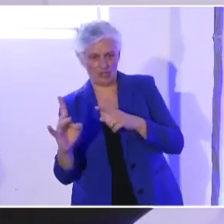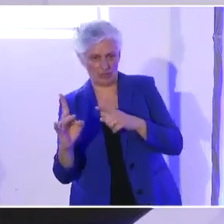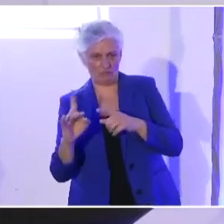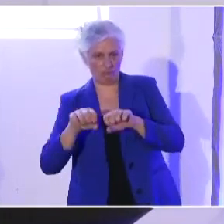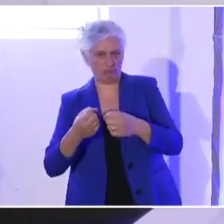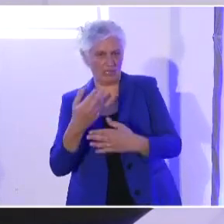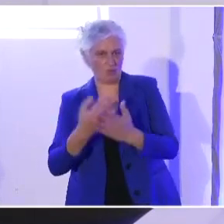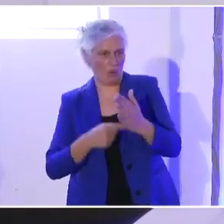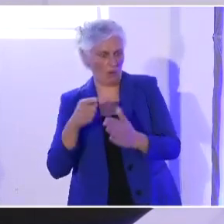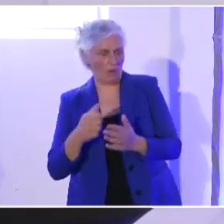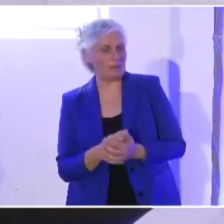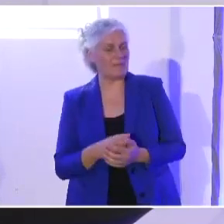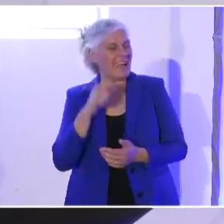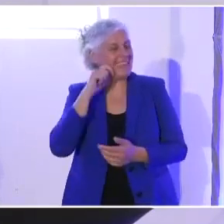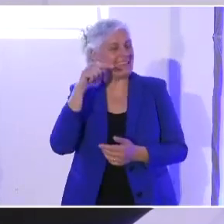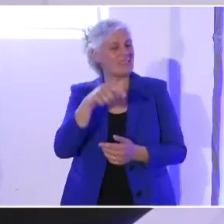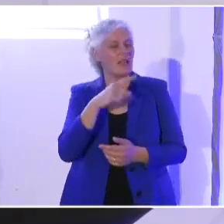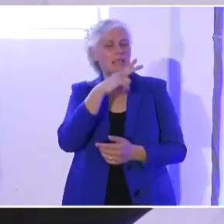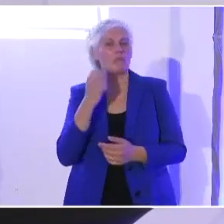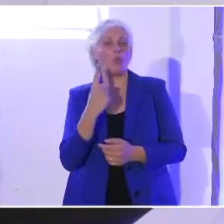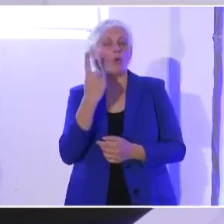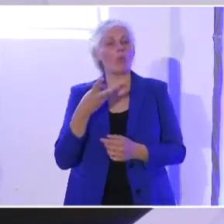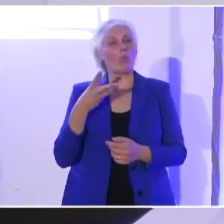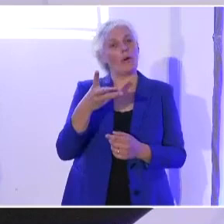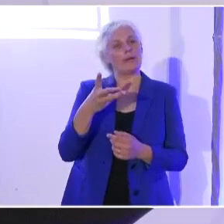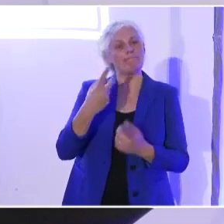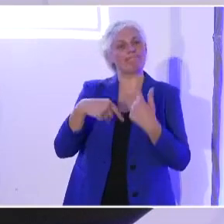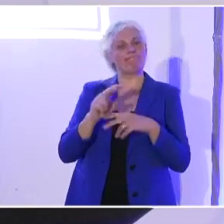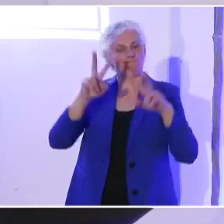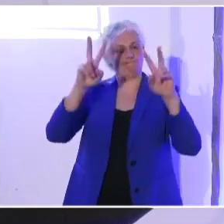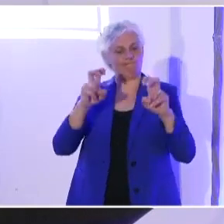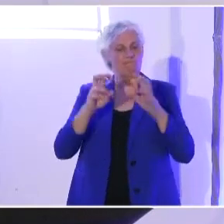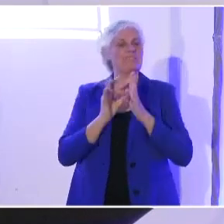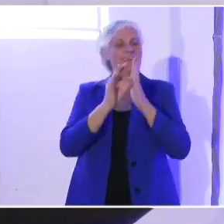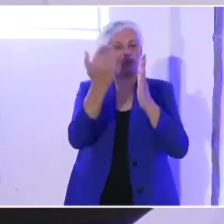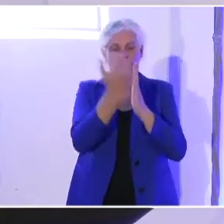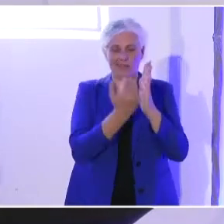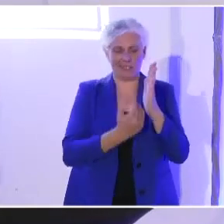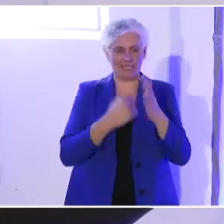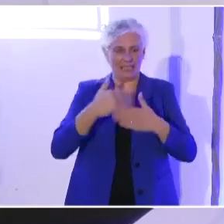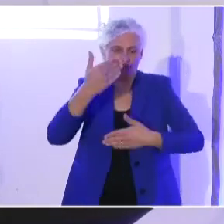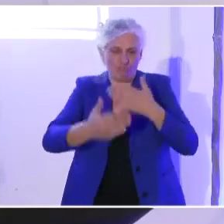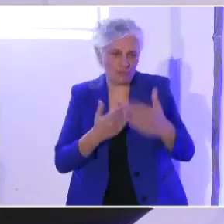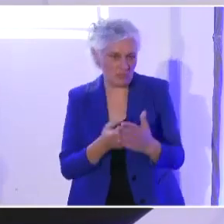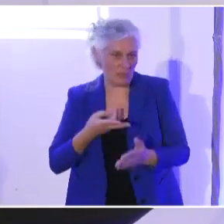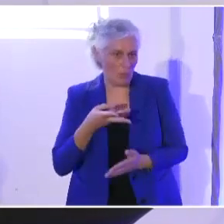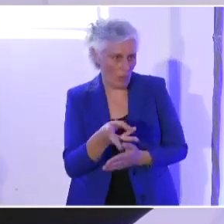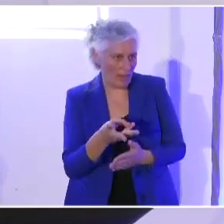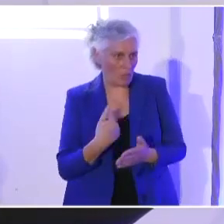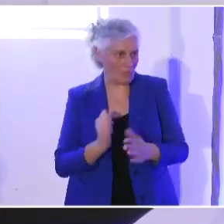the reason I think that that's the case, it's the way the fining guidelines work and the prescriptive methodology that it sets